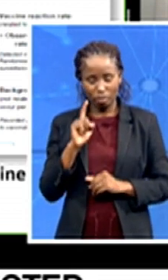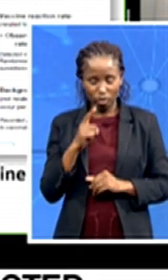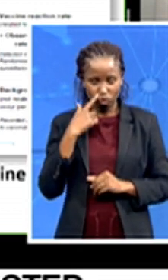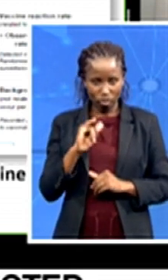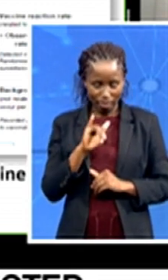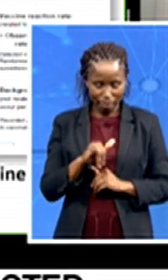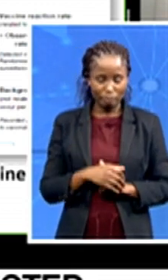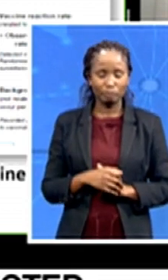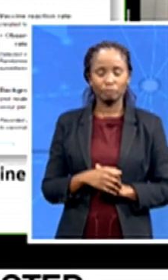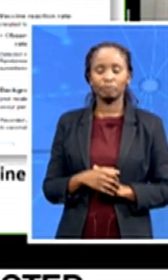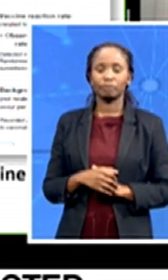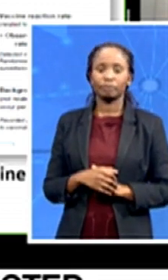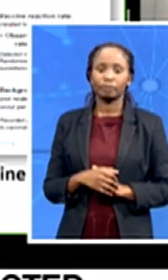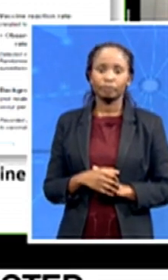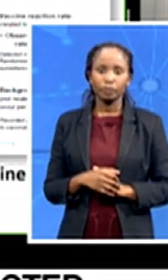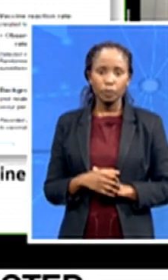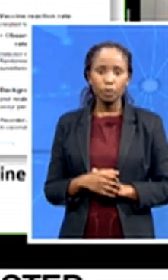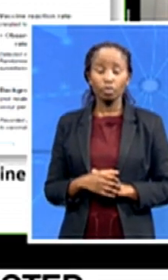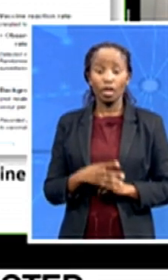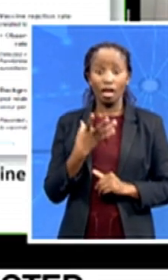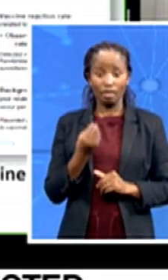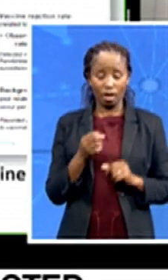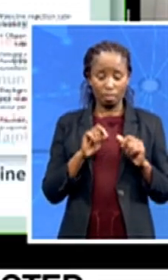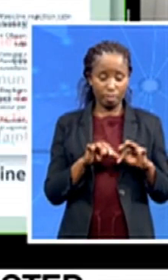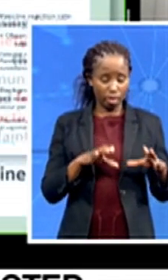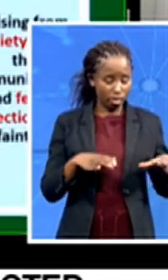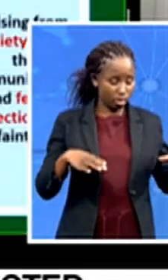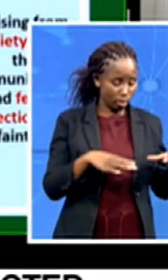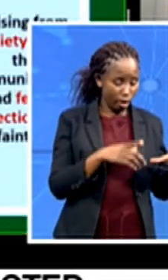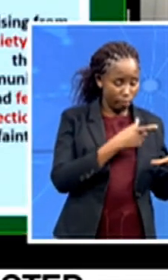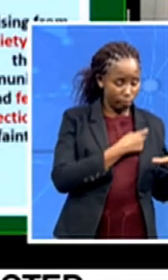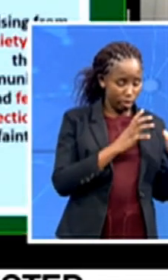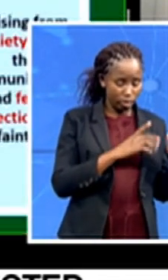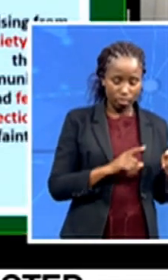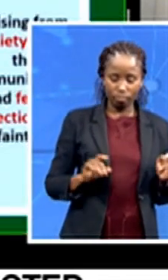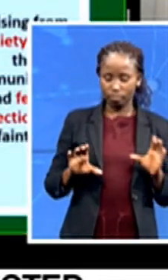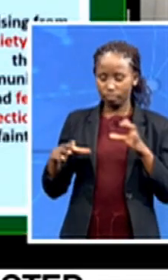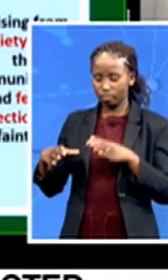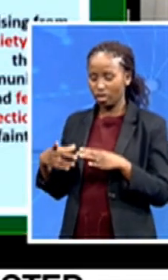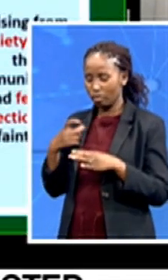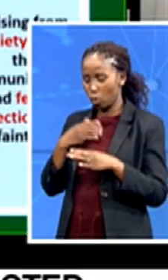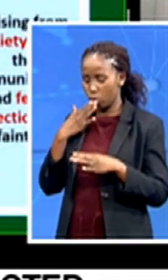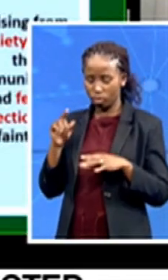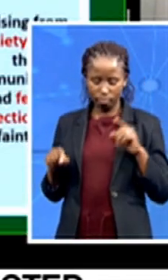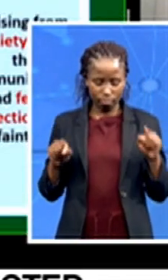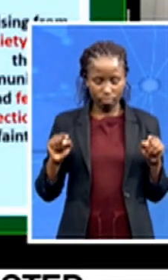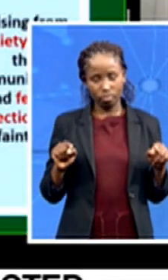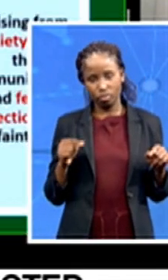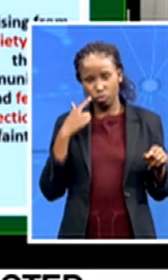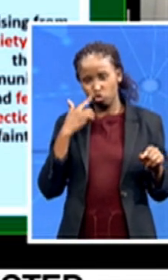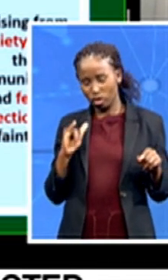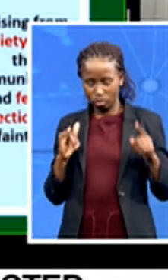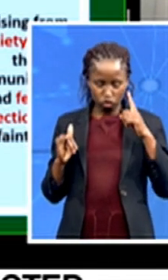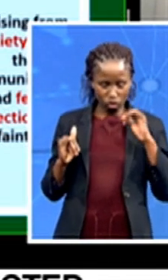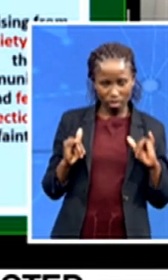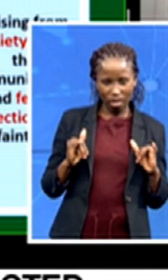people compared to the unvaccinated people. So once you've completed this whole process, then you are